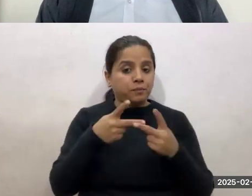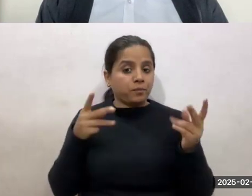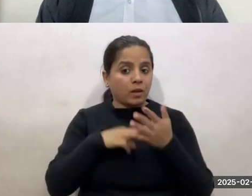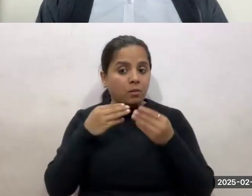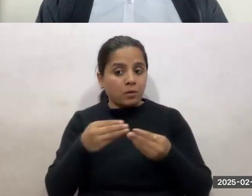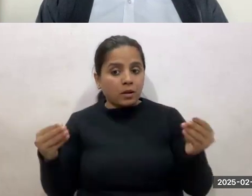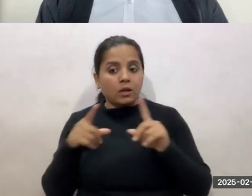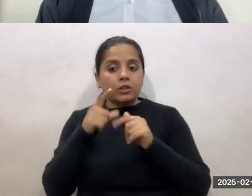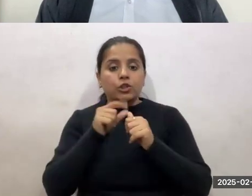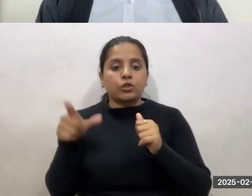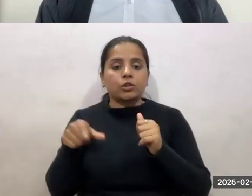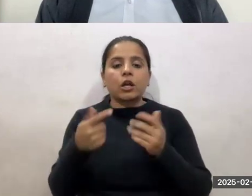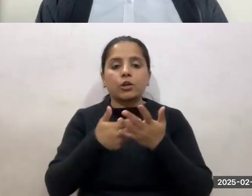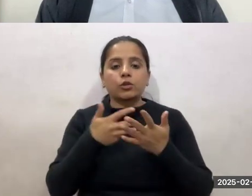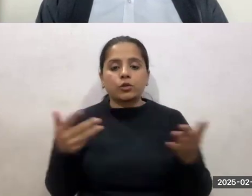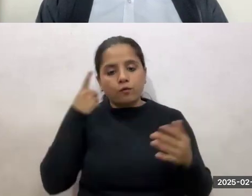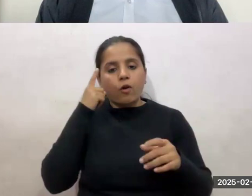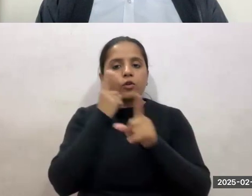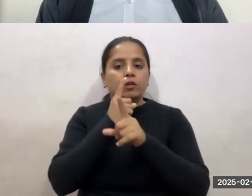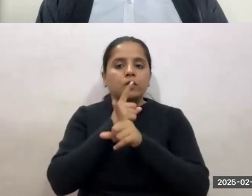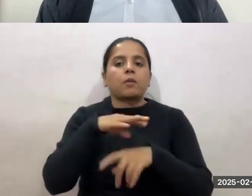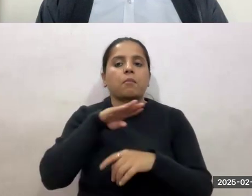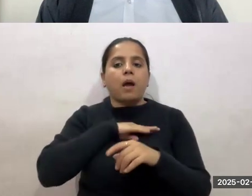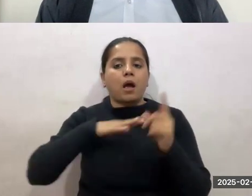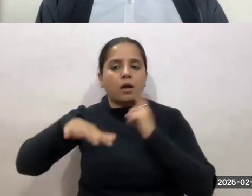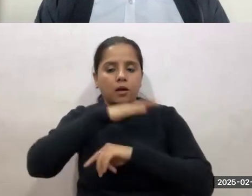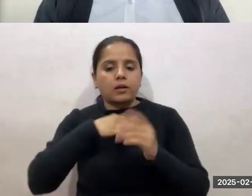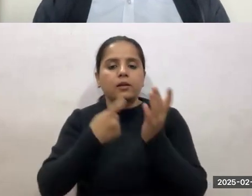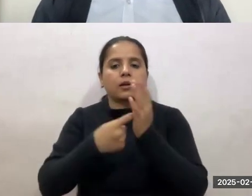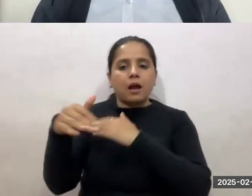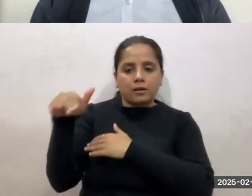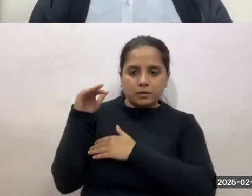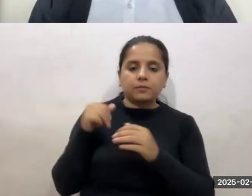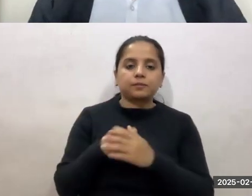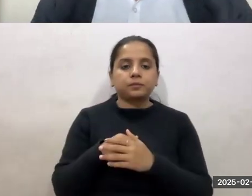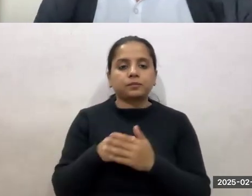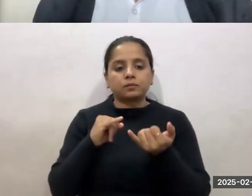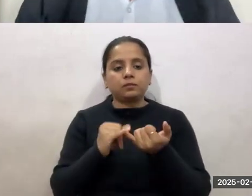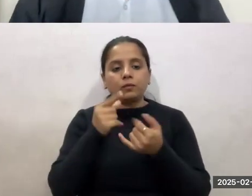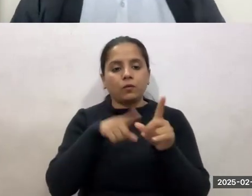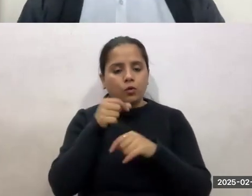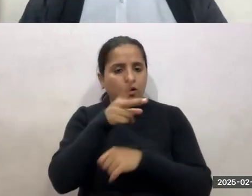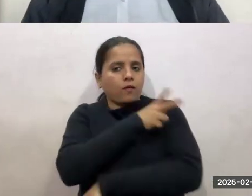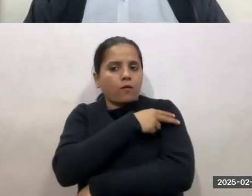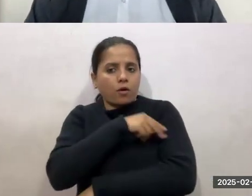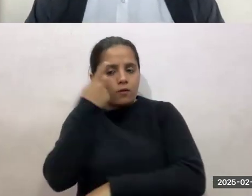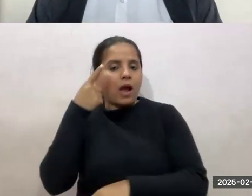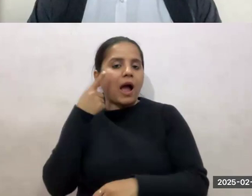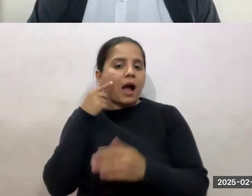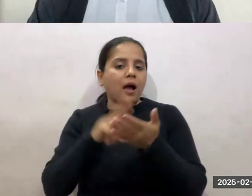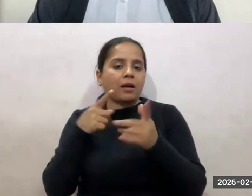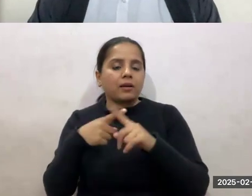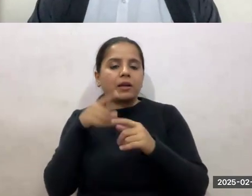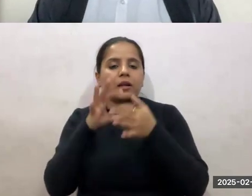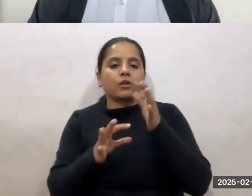digital resource creator for teachers in Maharashtra and Rajasthan. Suyog also volunteers for the INET Association of